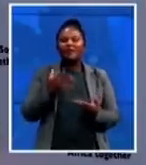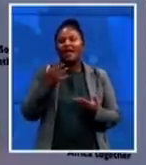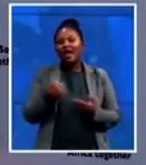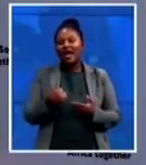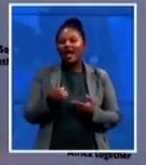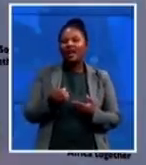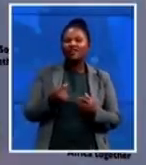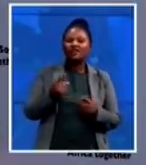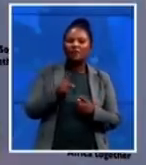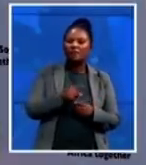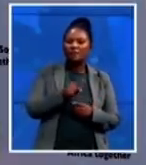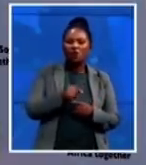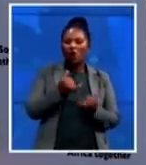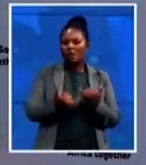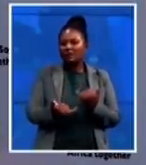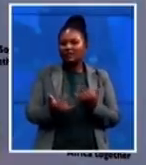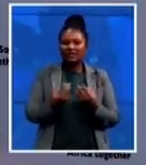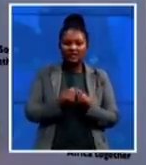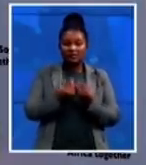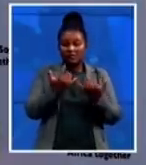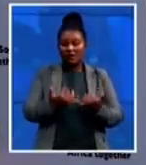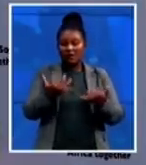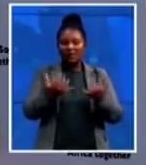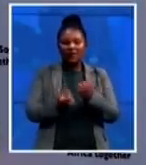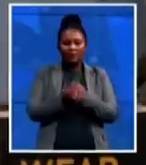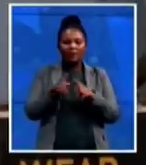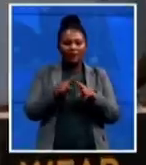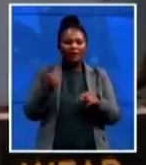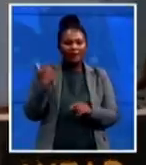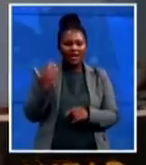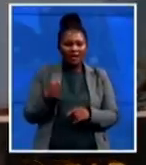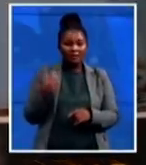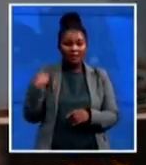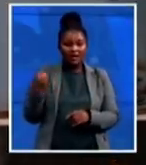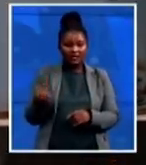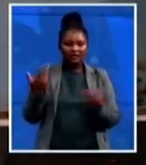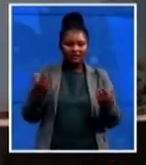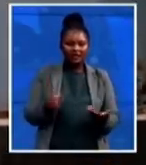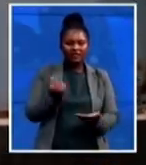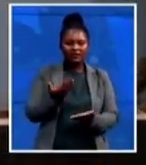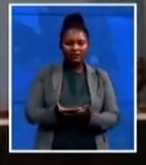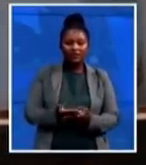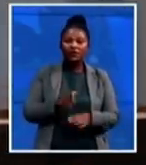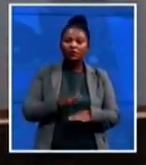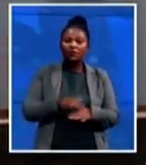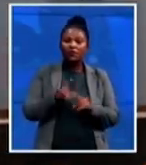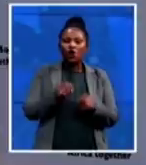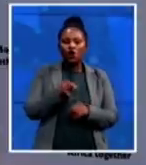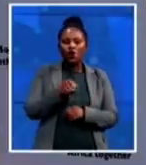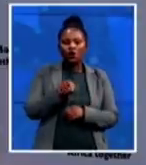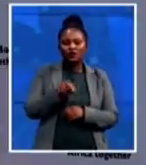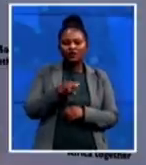that the minister did submit. Can we take Nonceba's questions? All right, thank you,